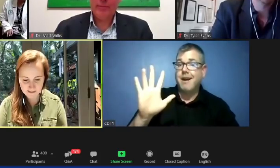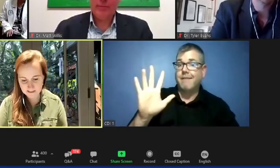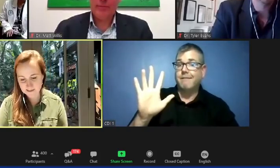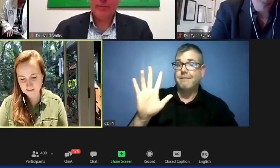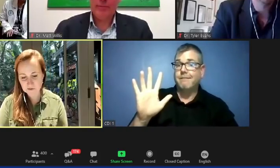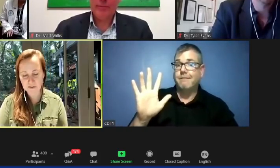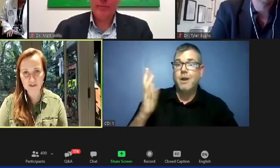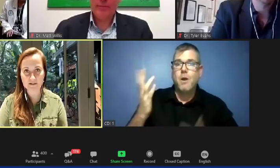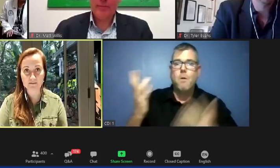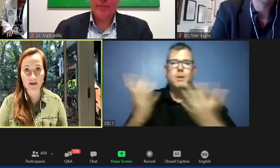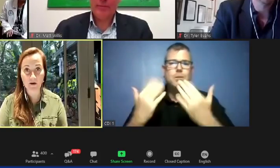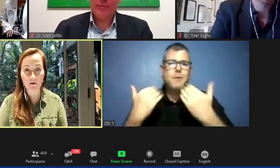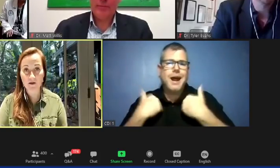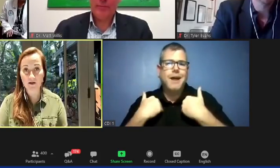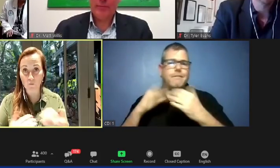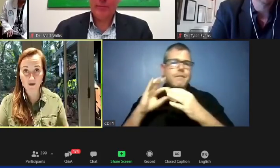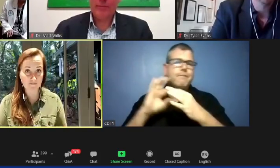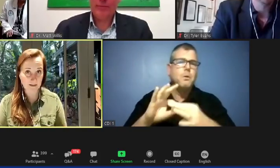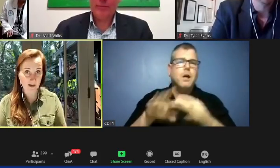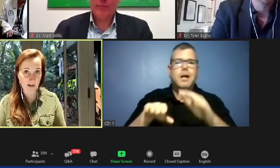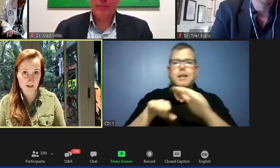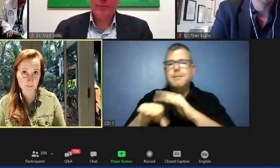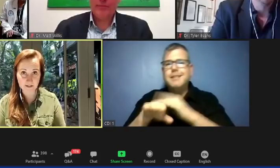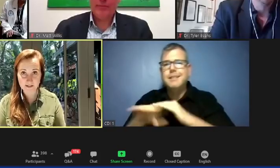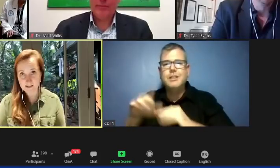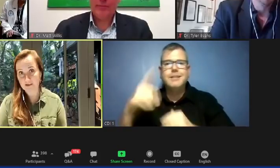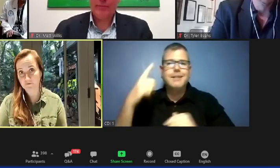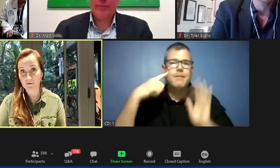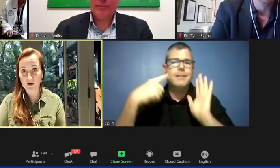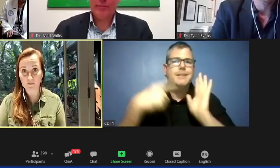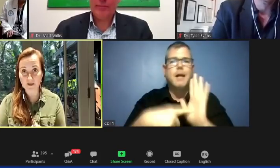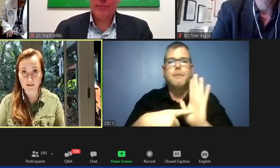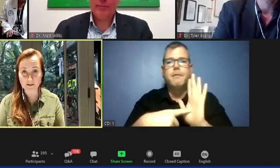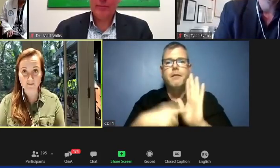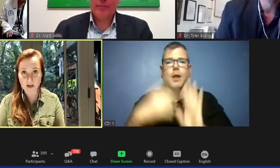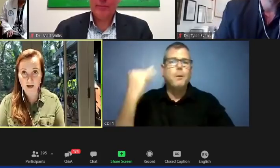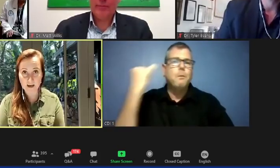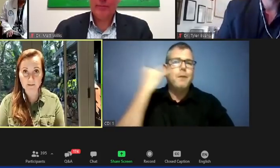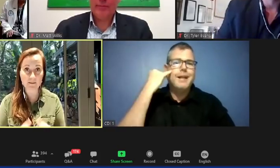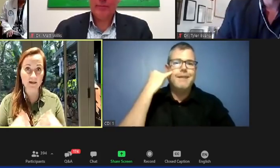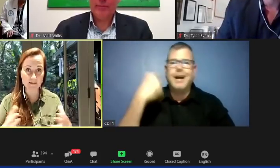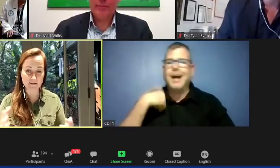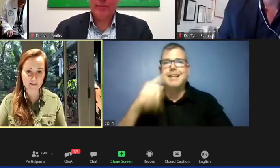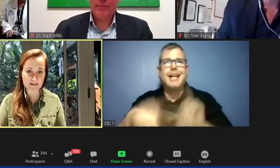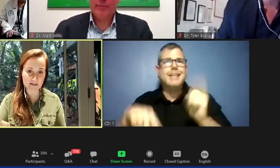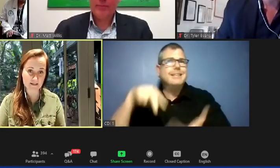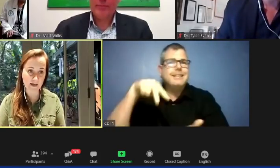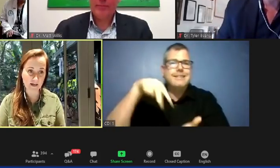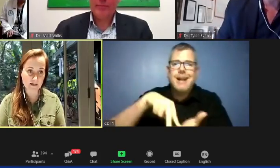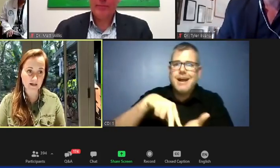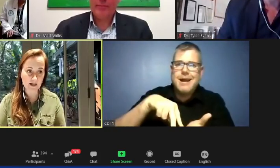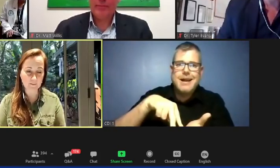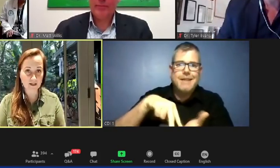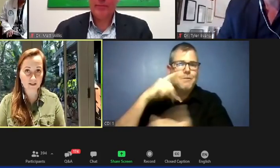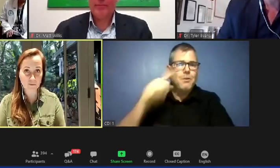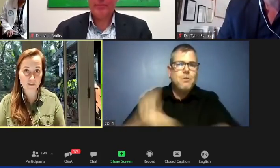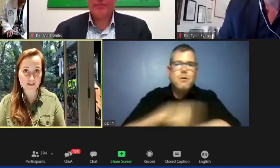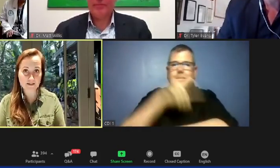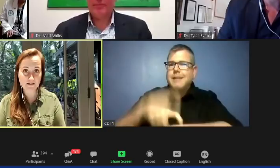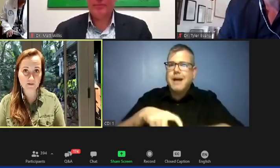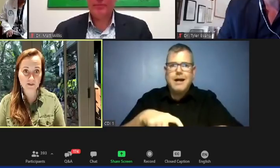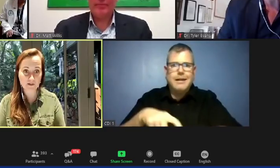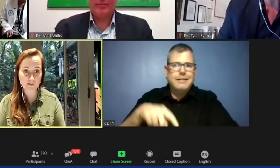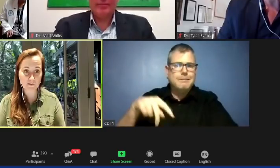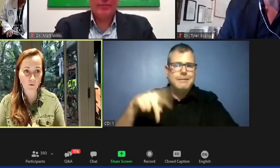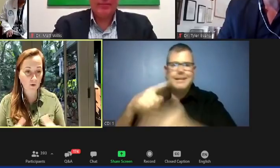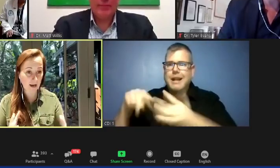So for instance, there's questions about, what if I'm not able to stand for long periods of time and things like that. Dr. Willis,